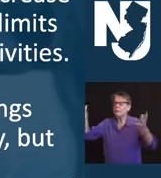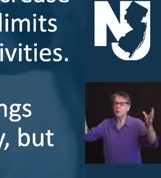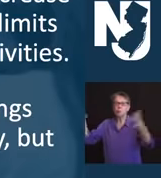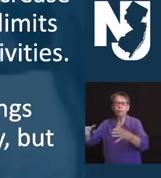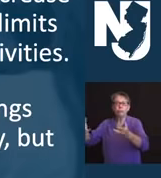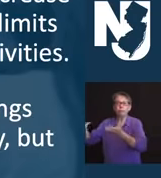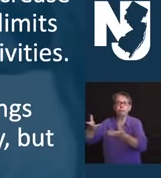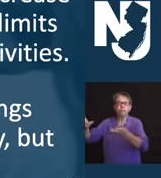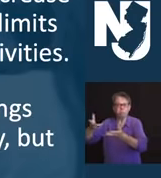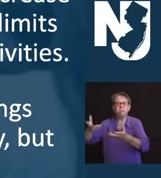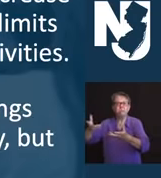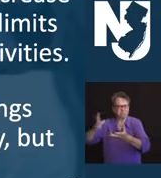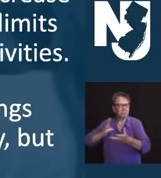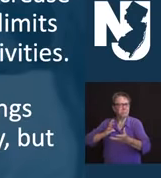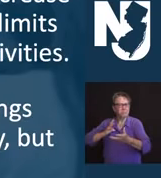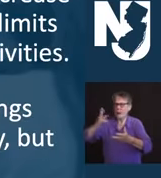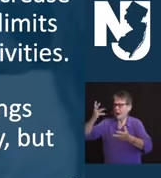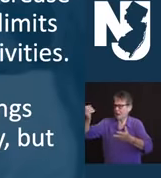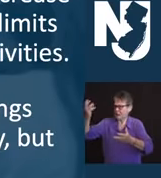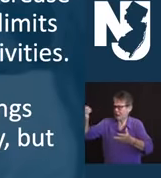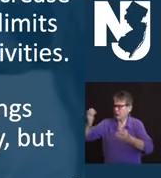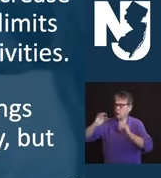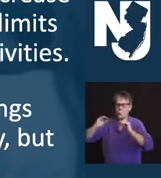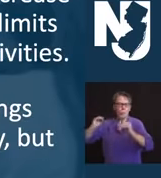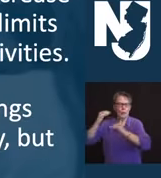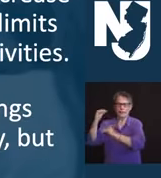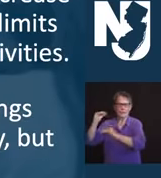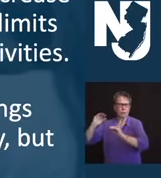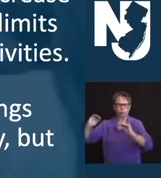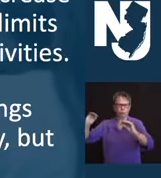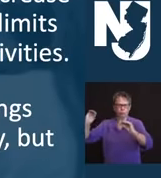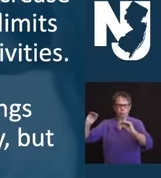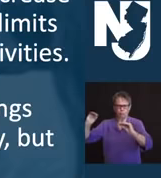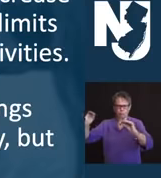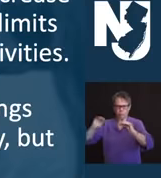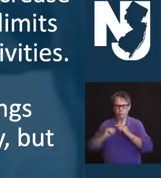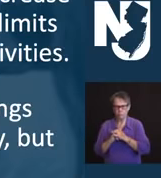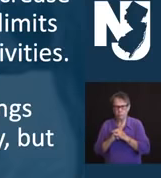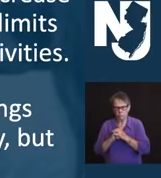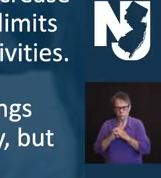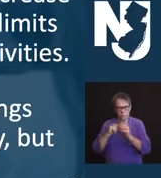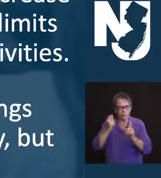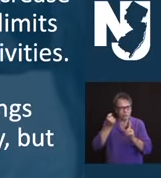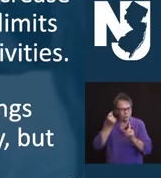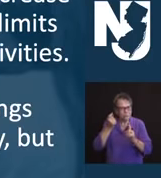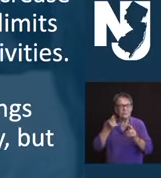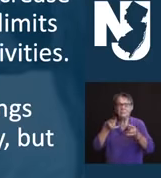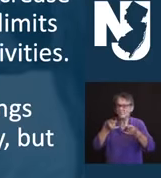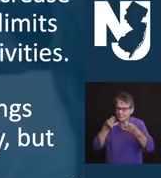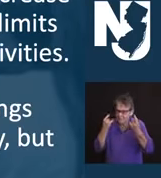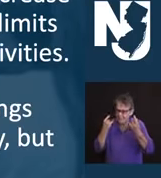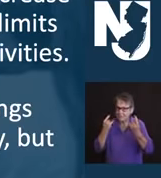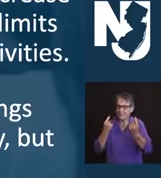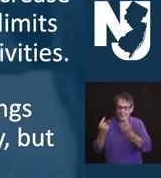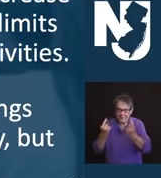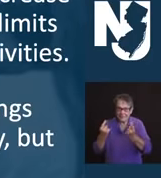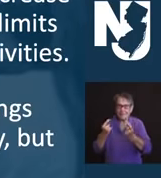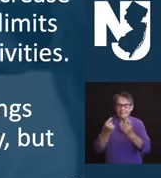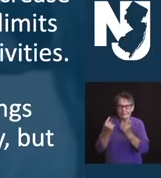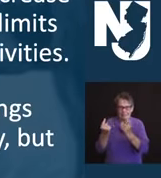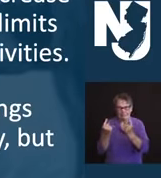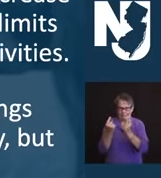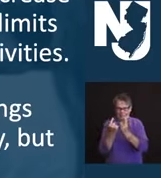best you can, wash your hands with soap and water, and get tested. For all indoor gatherings, the new limit is 25% of